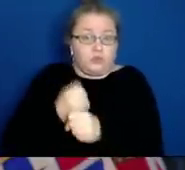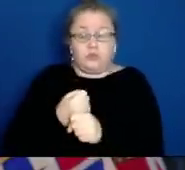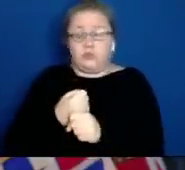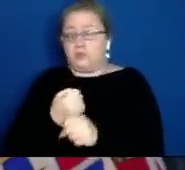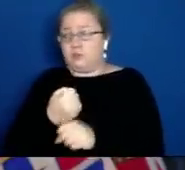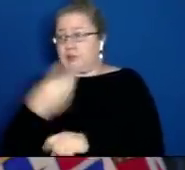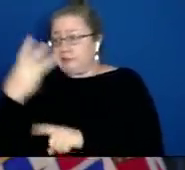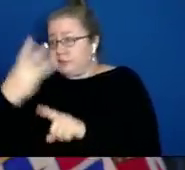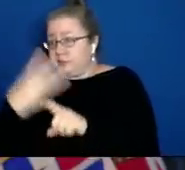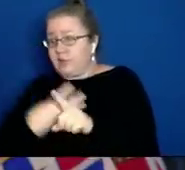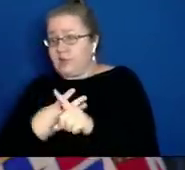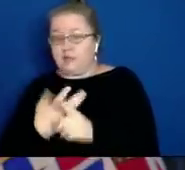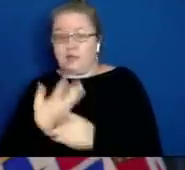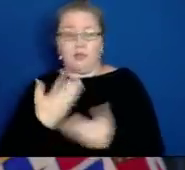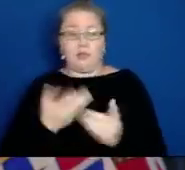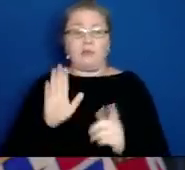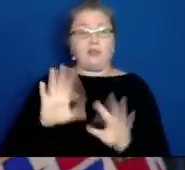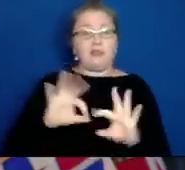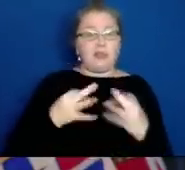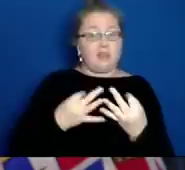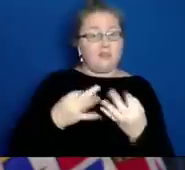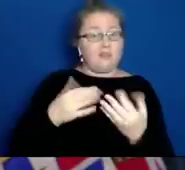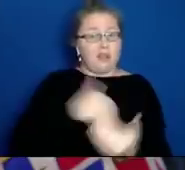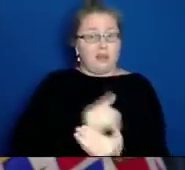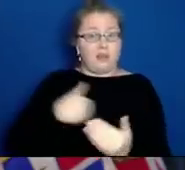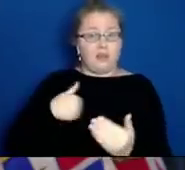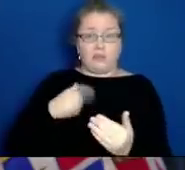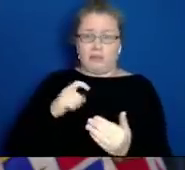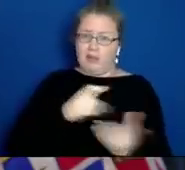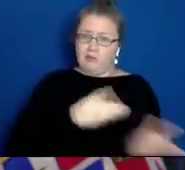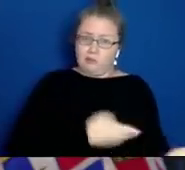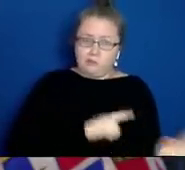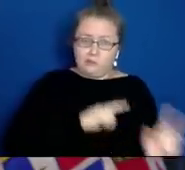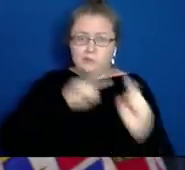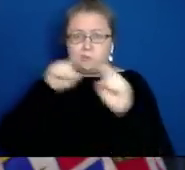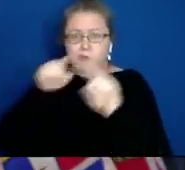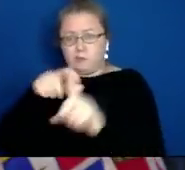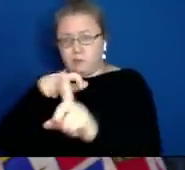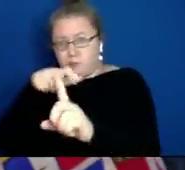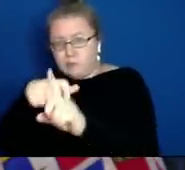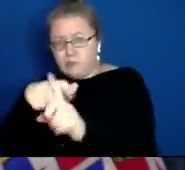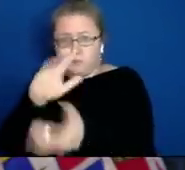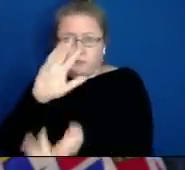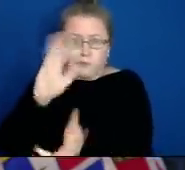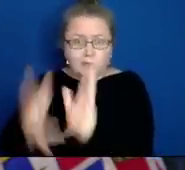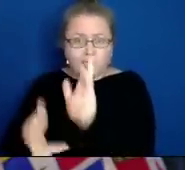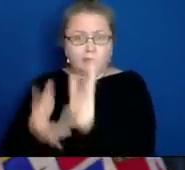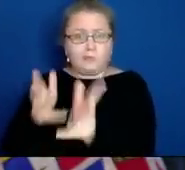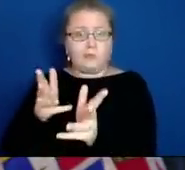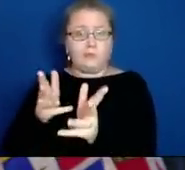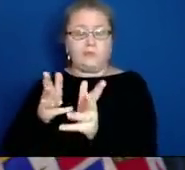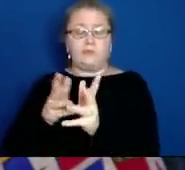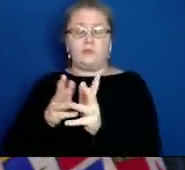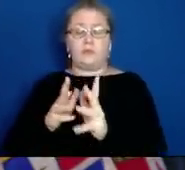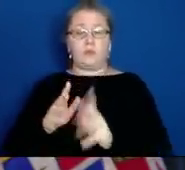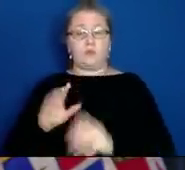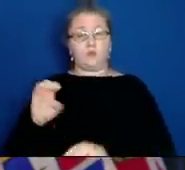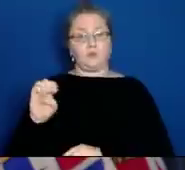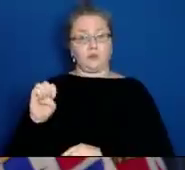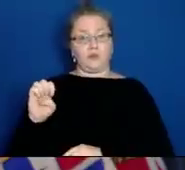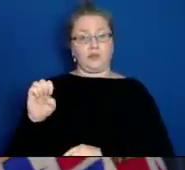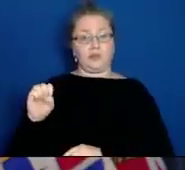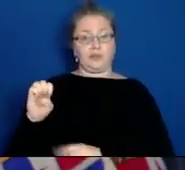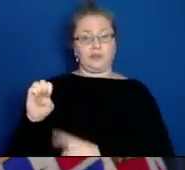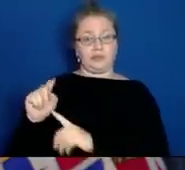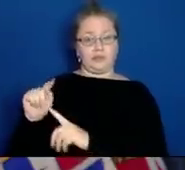need to check on a family member. So there's many different ways that we understand essential travel, and we